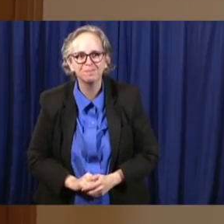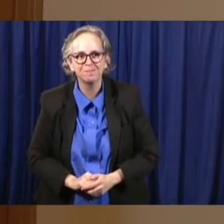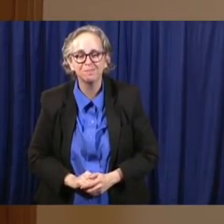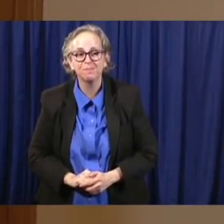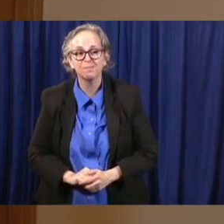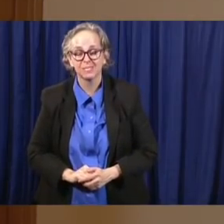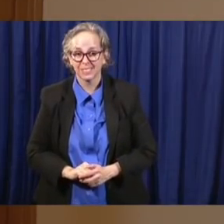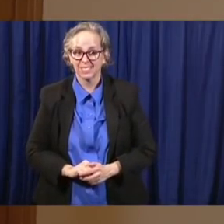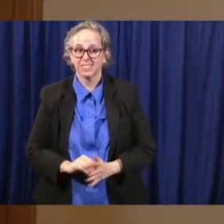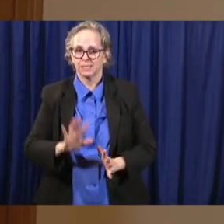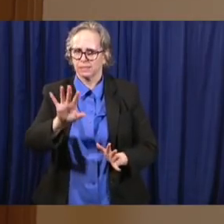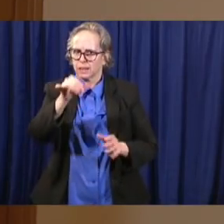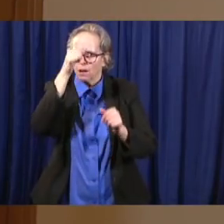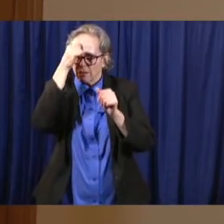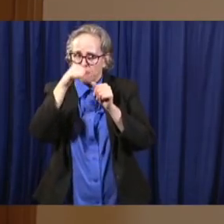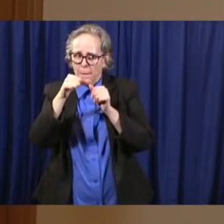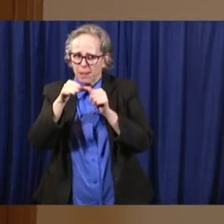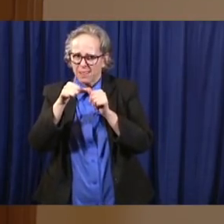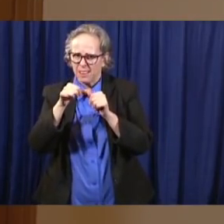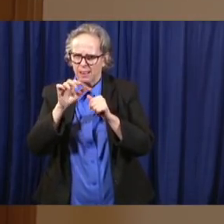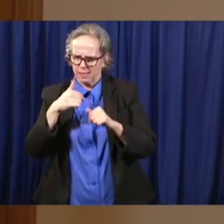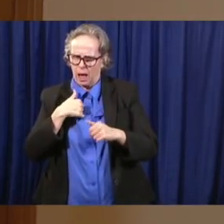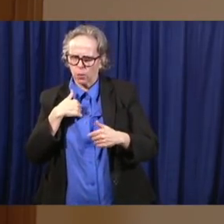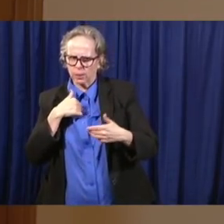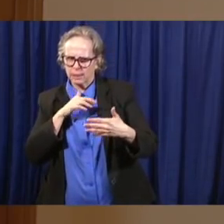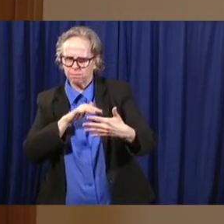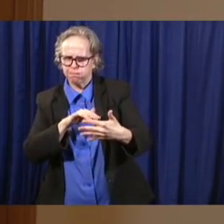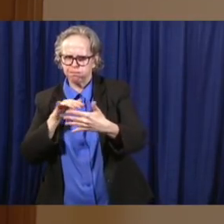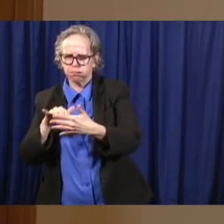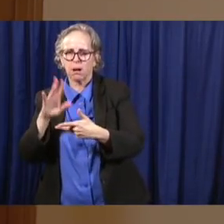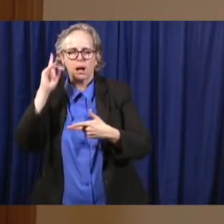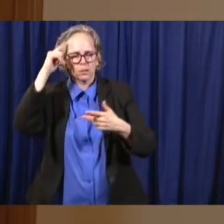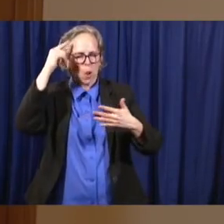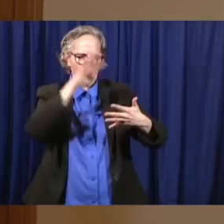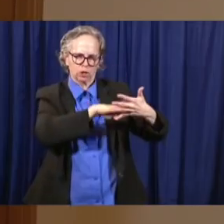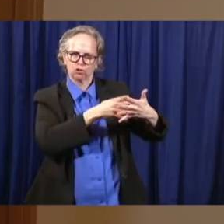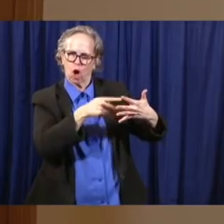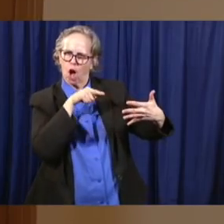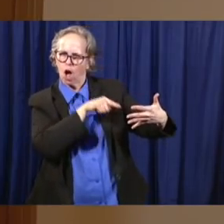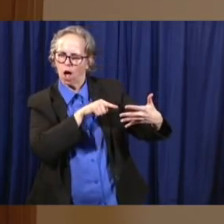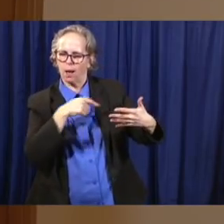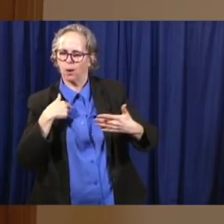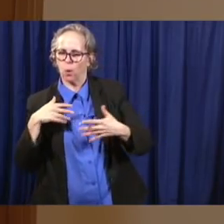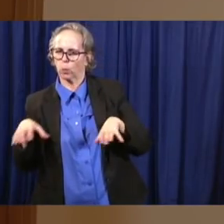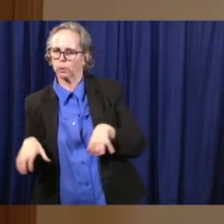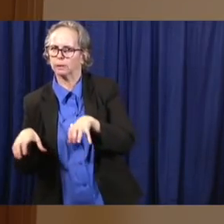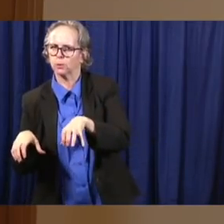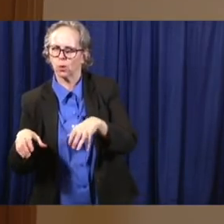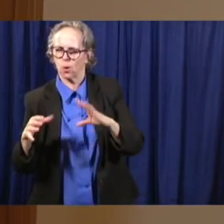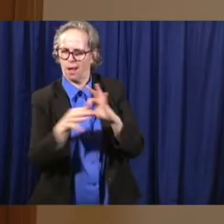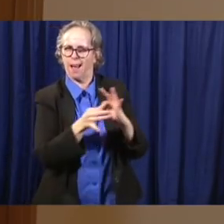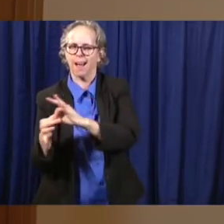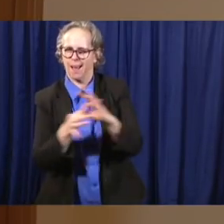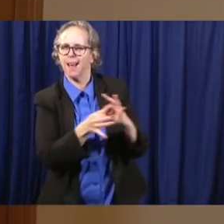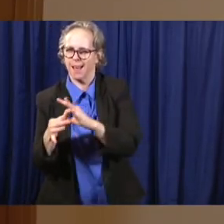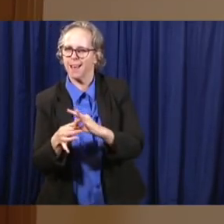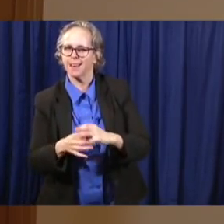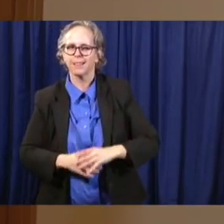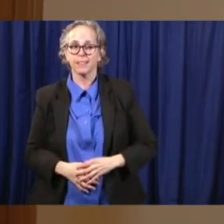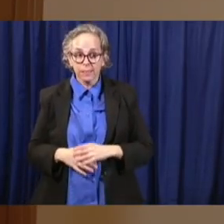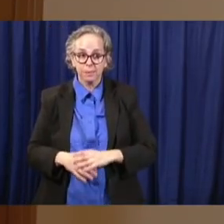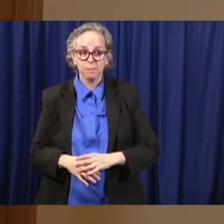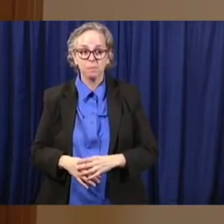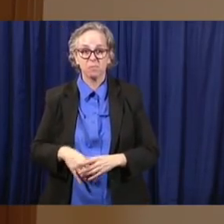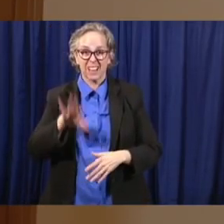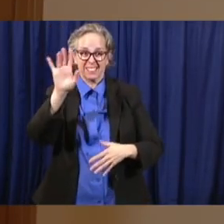about modeling. There's a lot being said about modeling right now, and it is not a science that predicts our